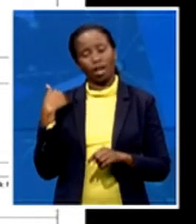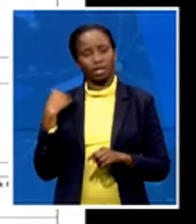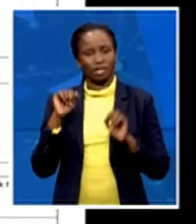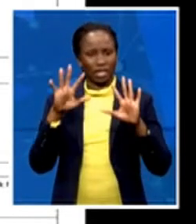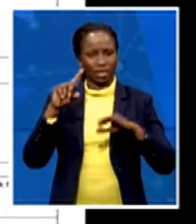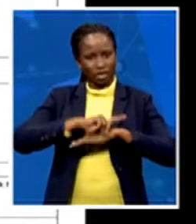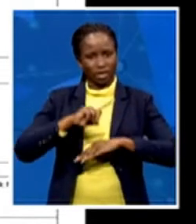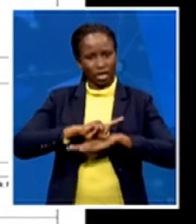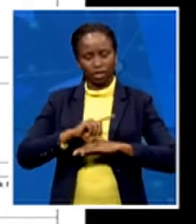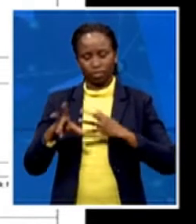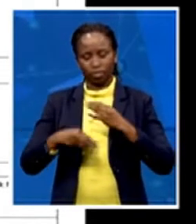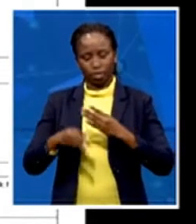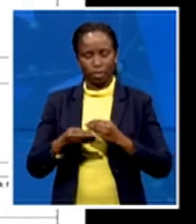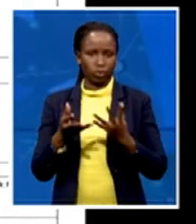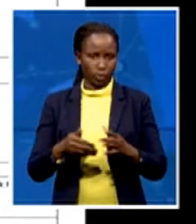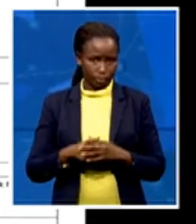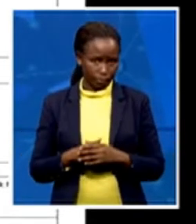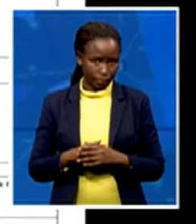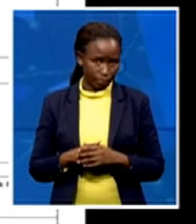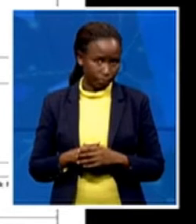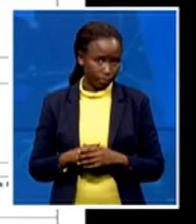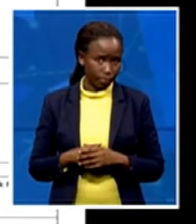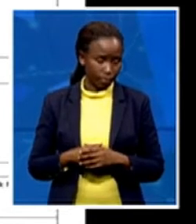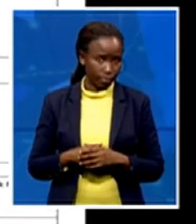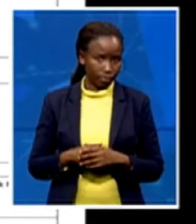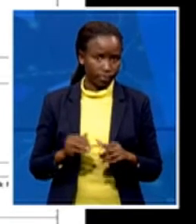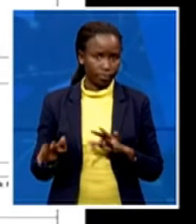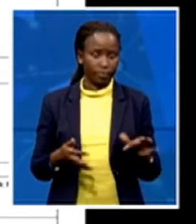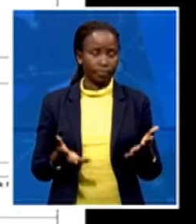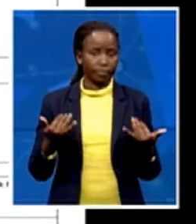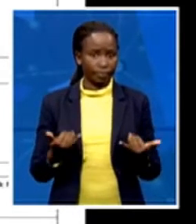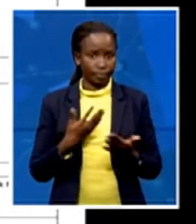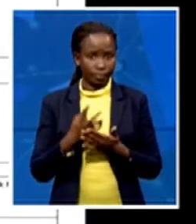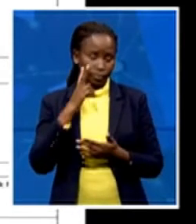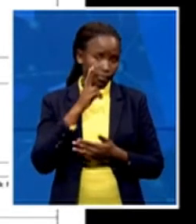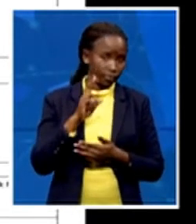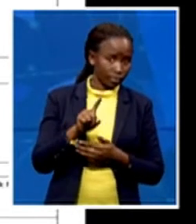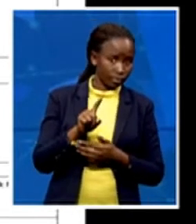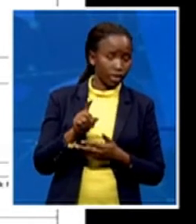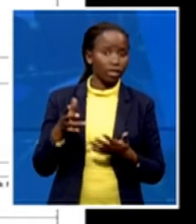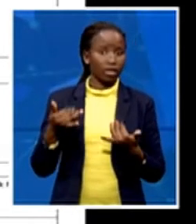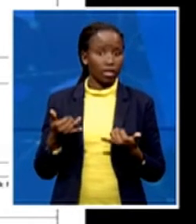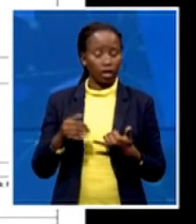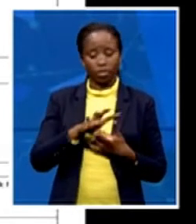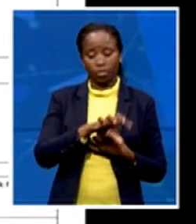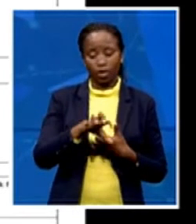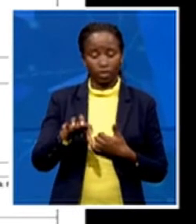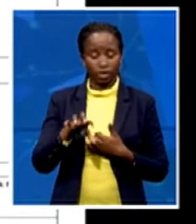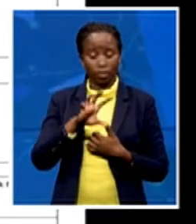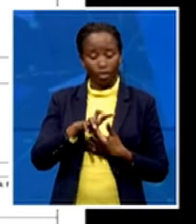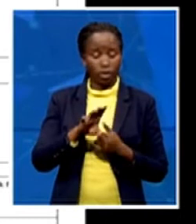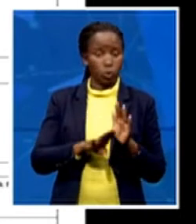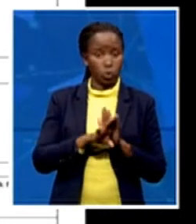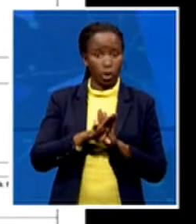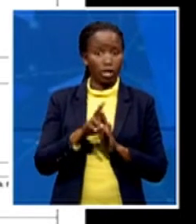and this is where we keep like our finger on the pulse across the whole province. And what is highlighted in yellow shows pictures.